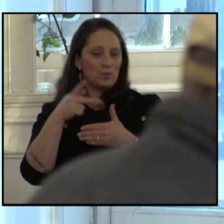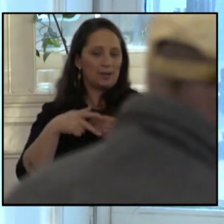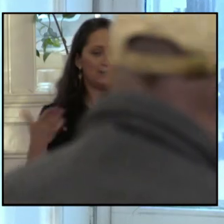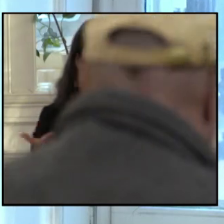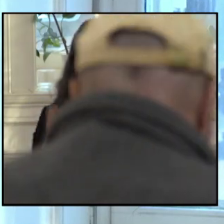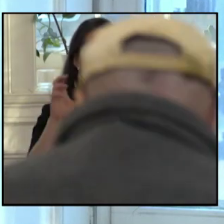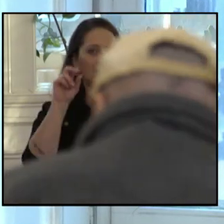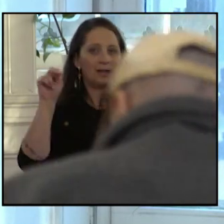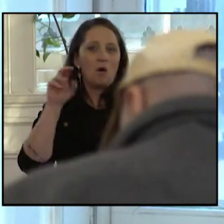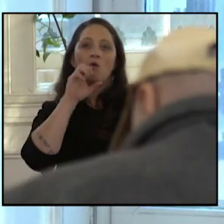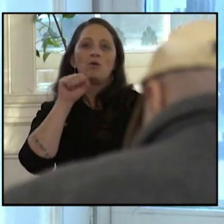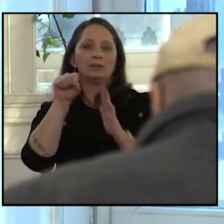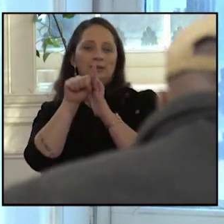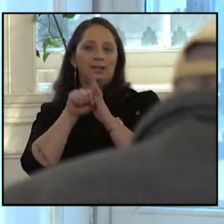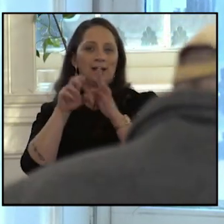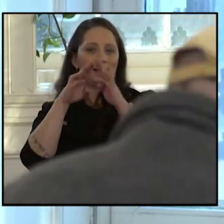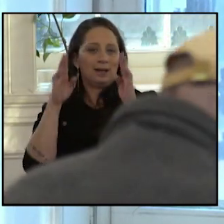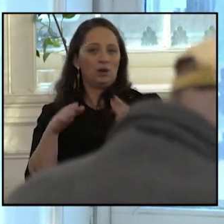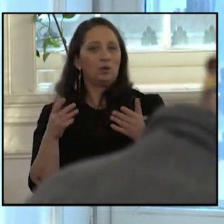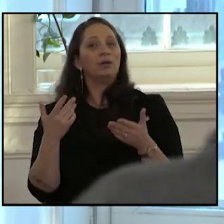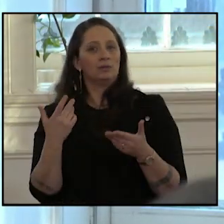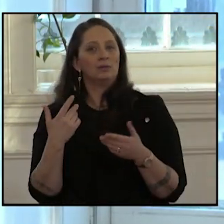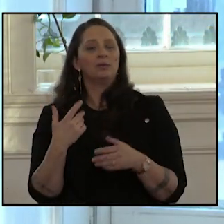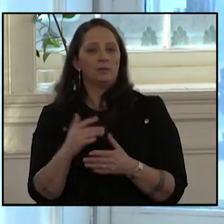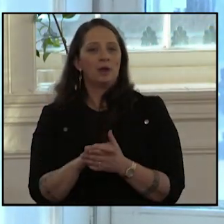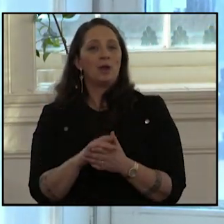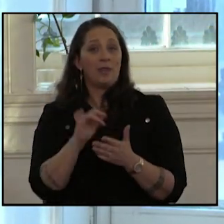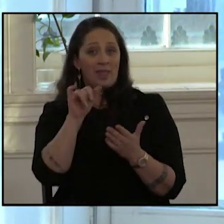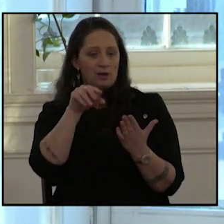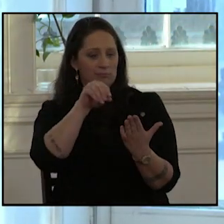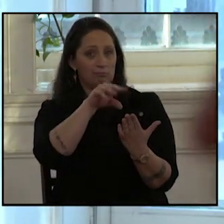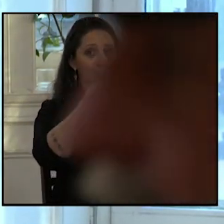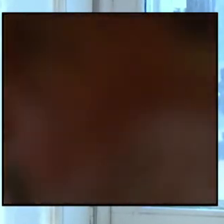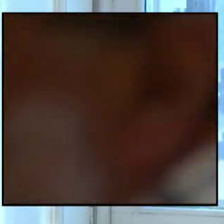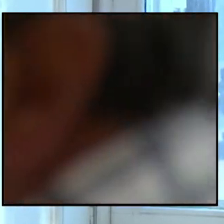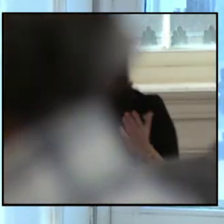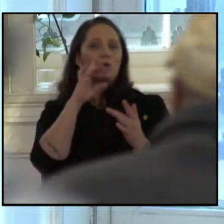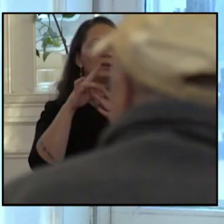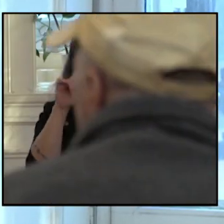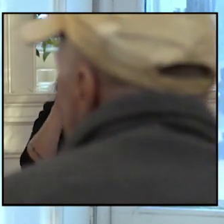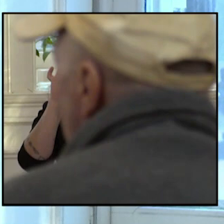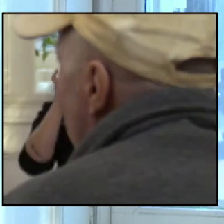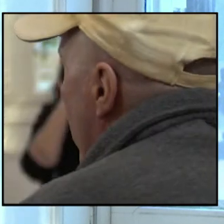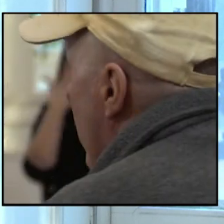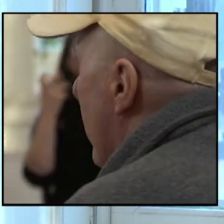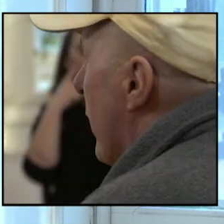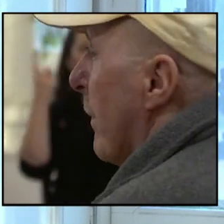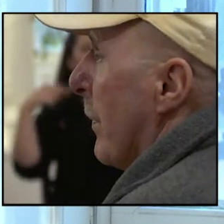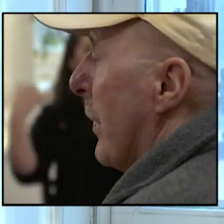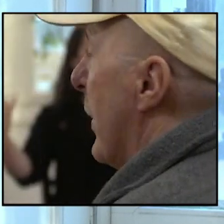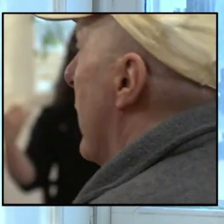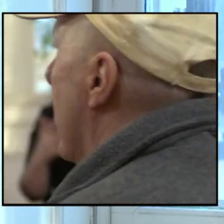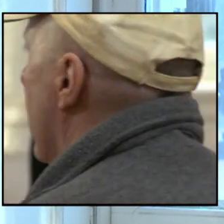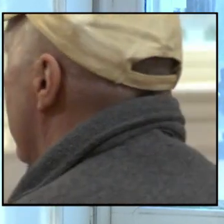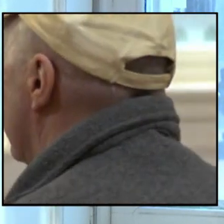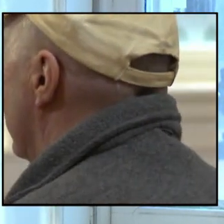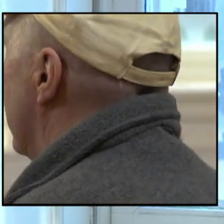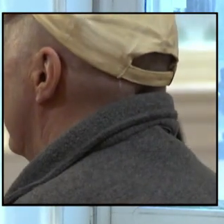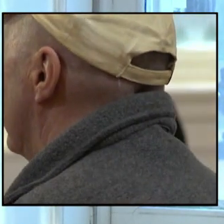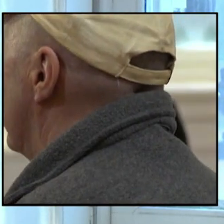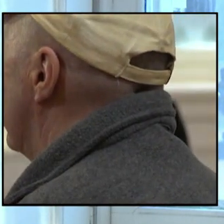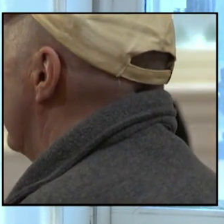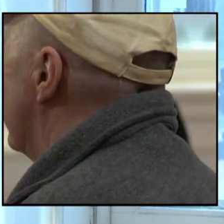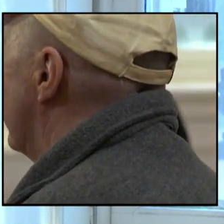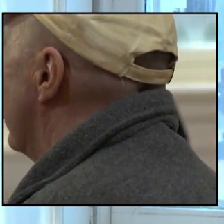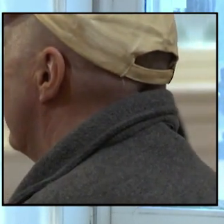at Connecticut's Old State House, that QR code will lead you to our website. Thank you so much for coming down today. You're very welcome to check